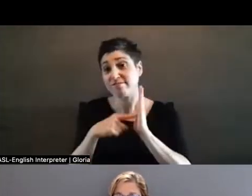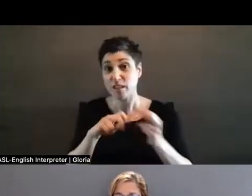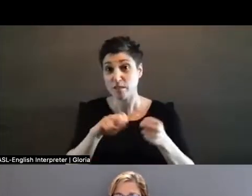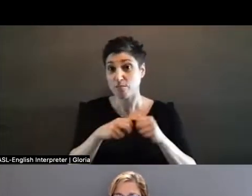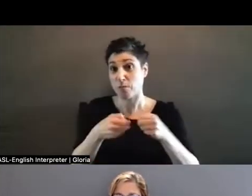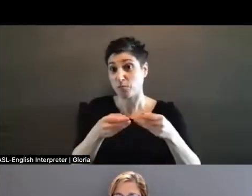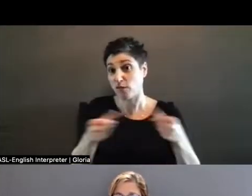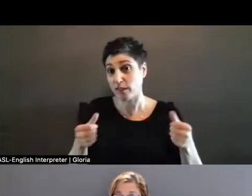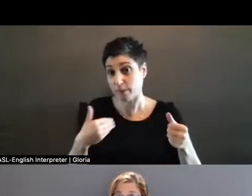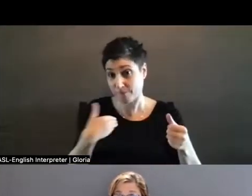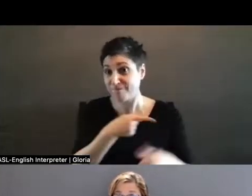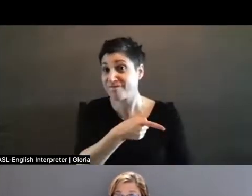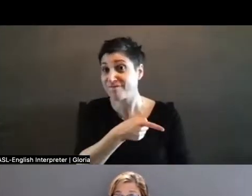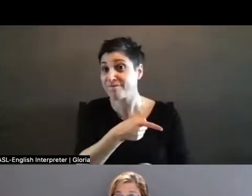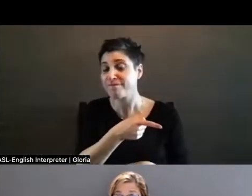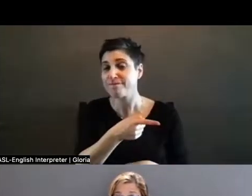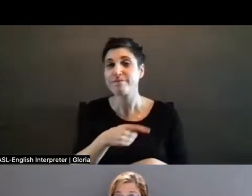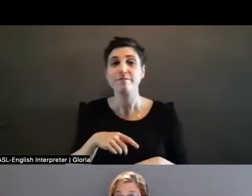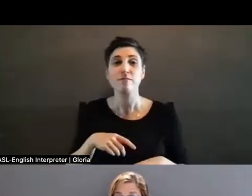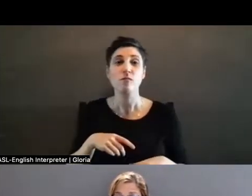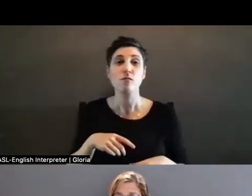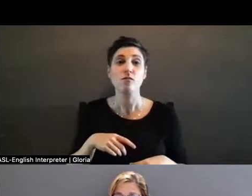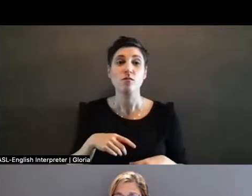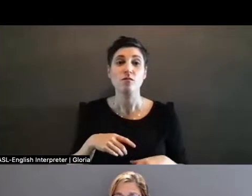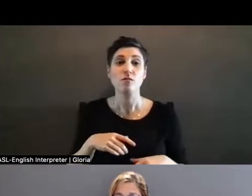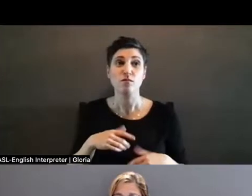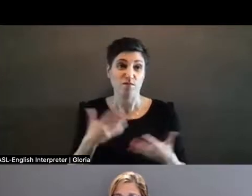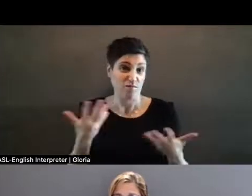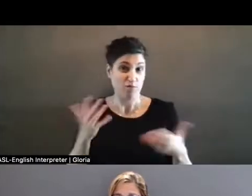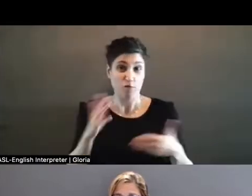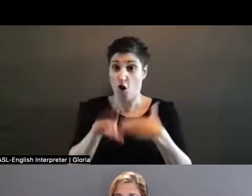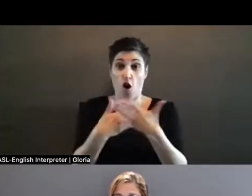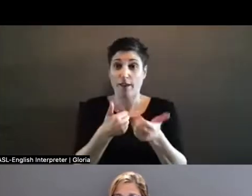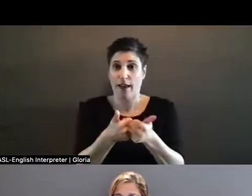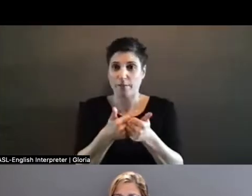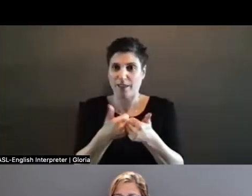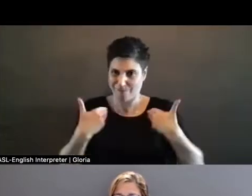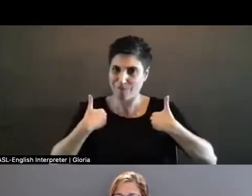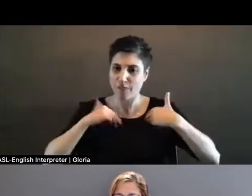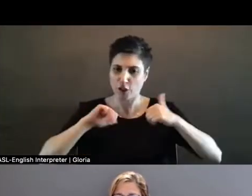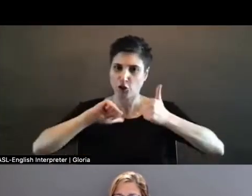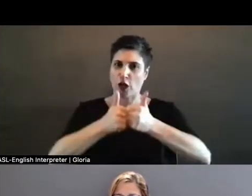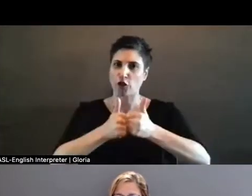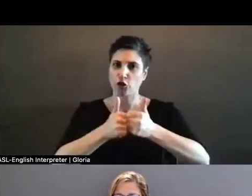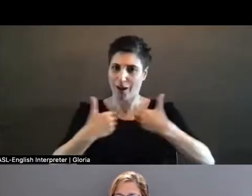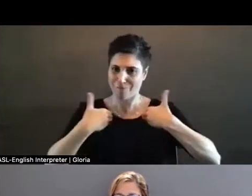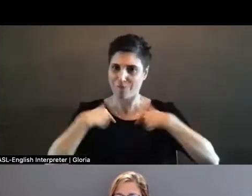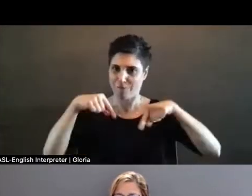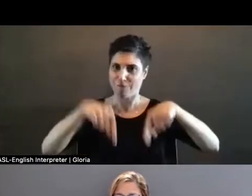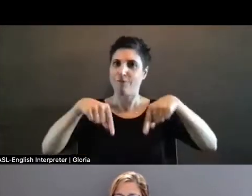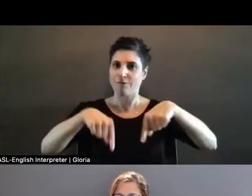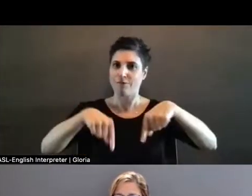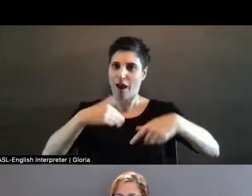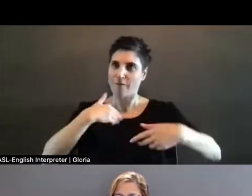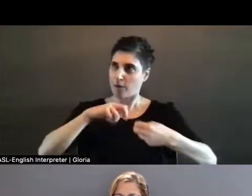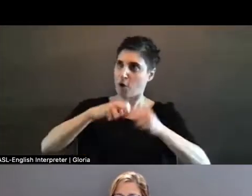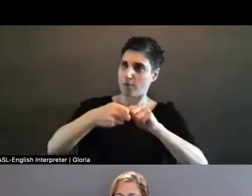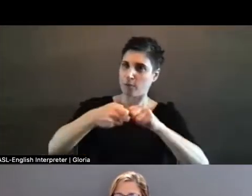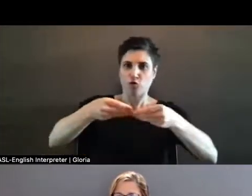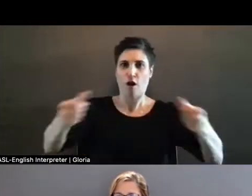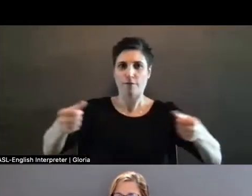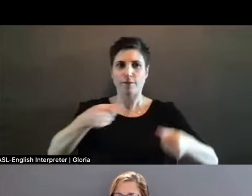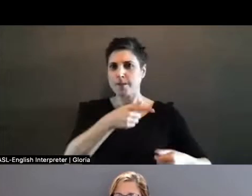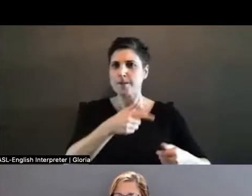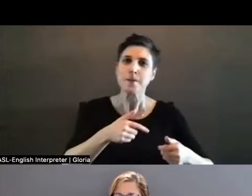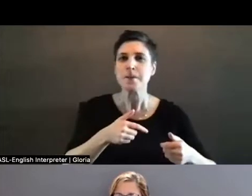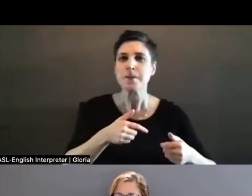solving. Almost all games start with some kind of challenge or a problem to be solved. It could be as